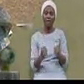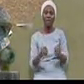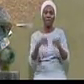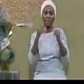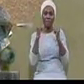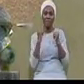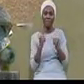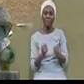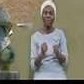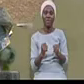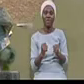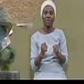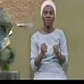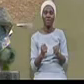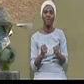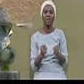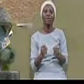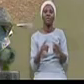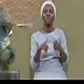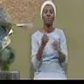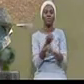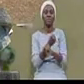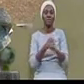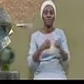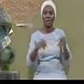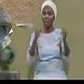power to save, to